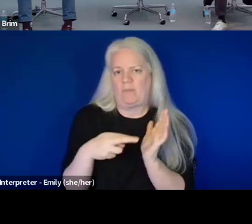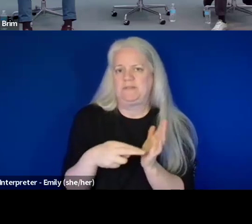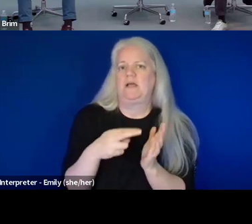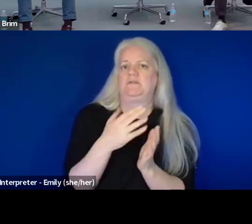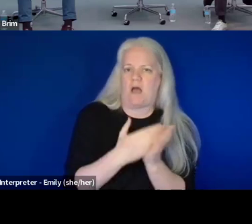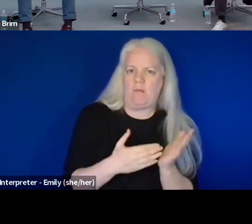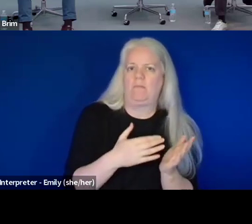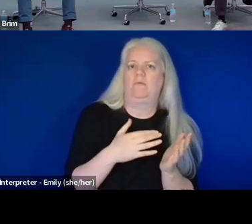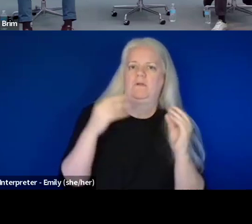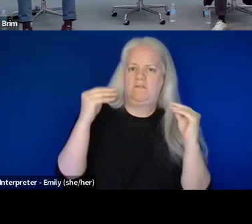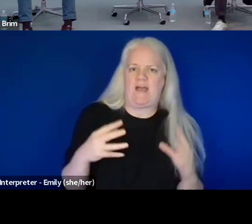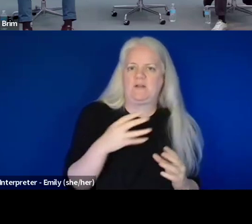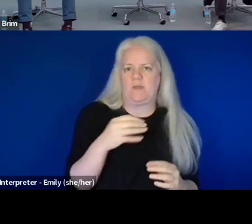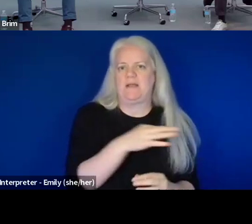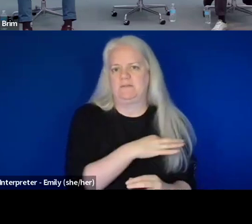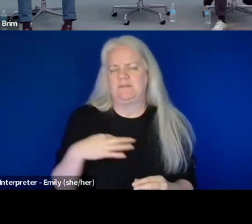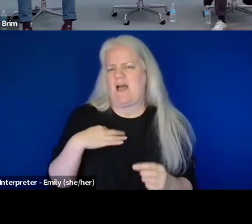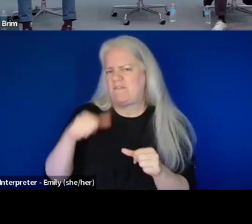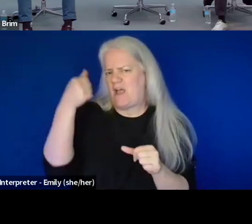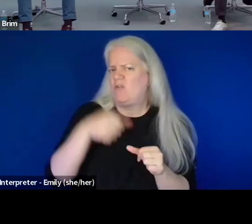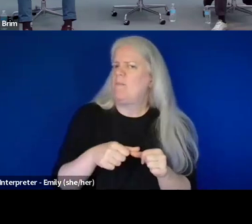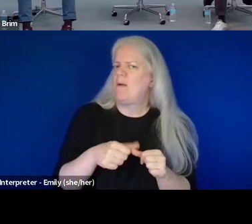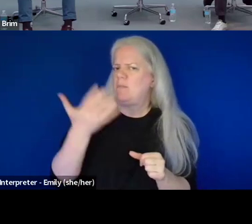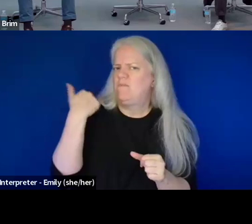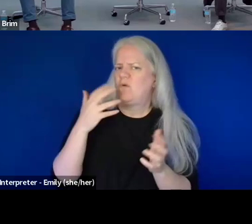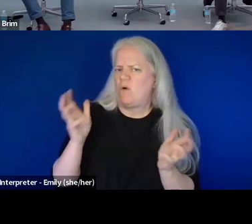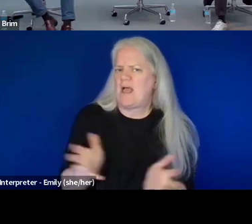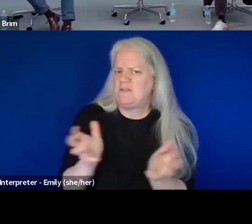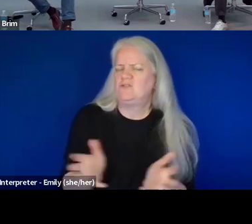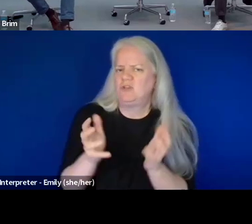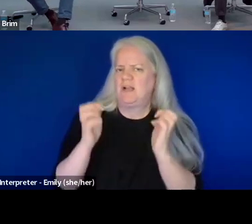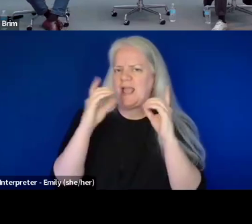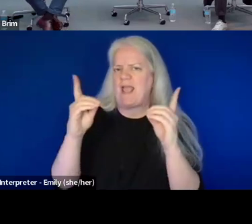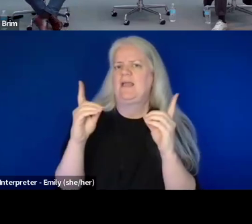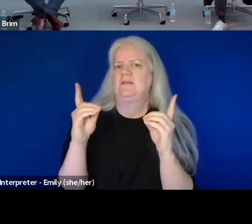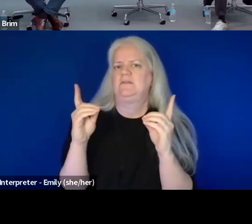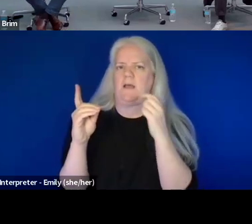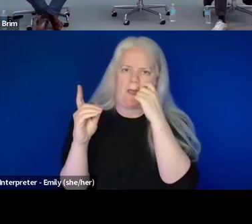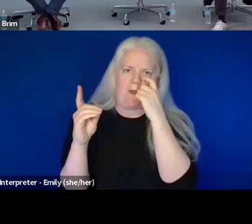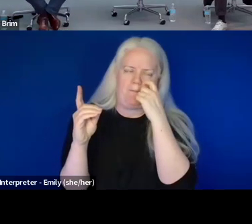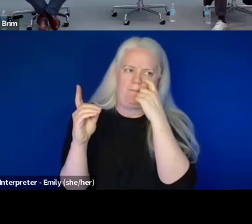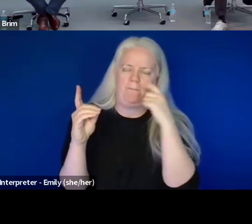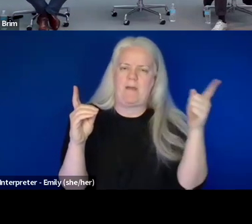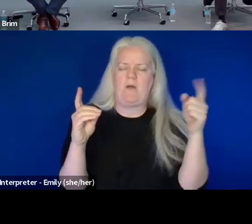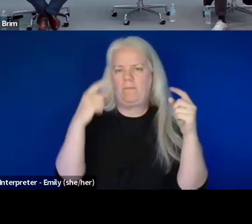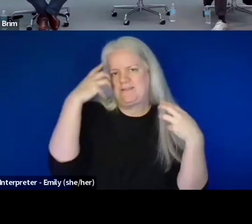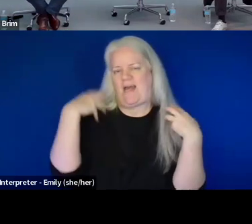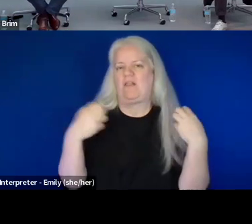there was a push to educate the community more about the high ratio of mental health counselors to students. It was